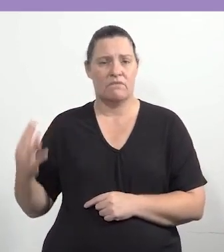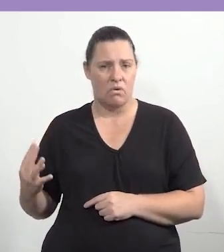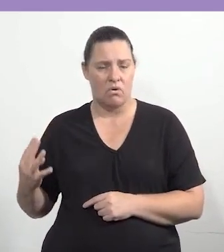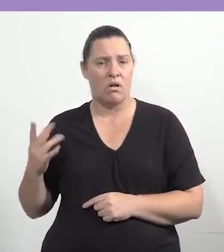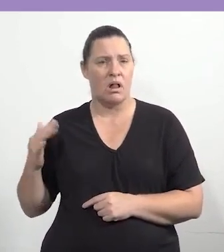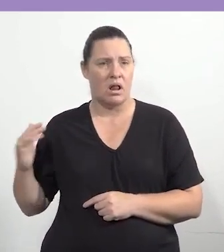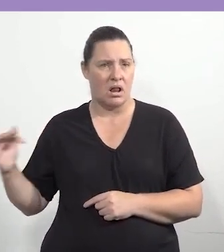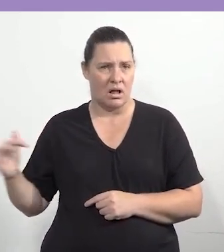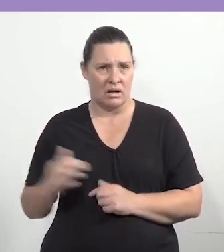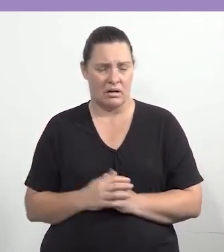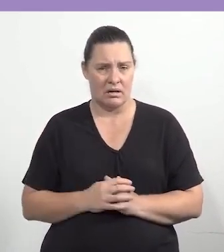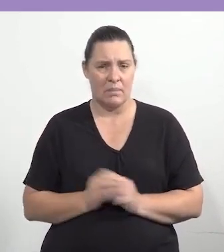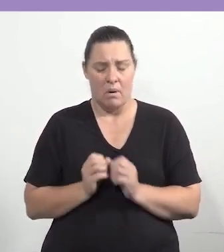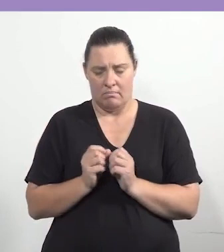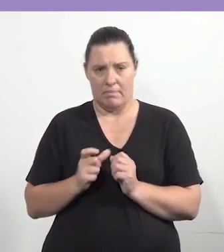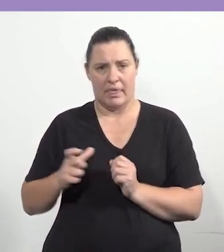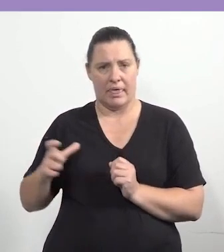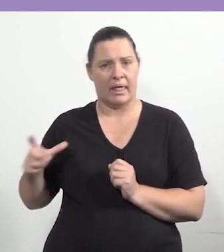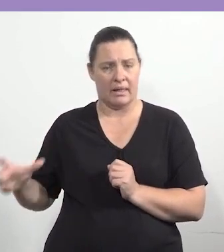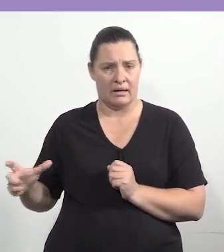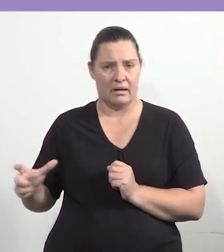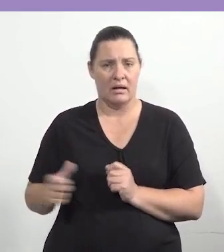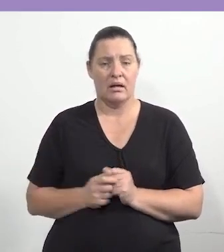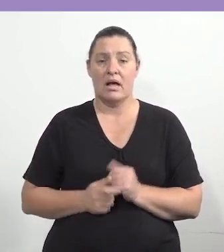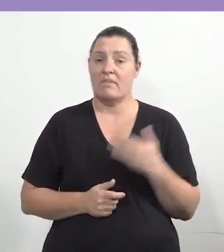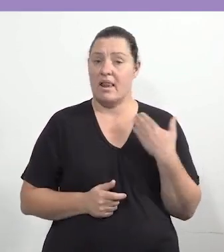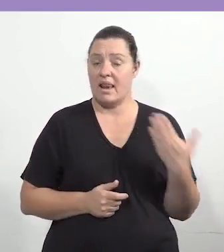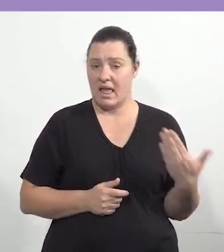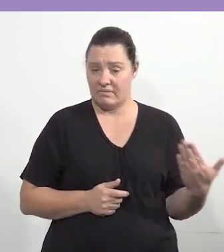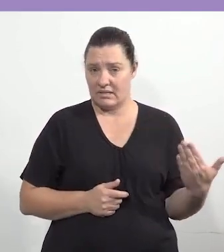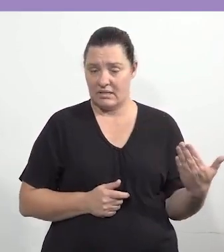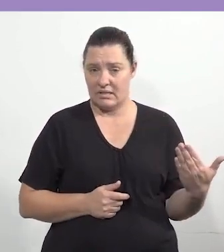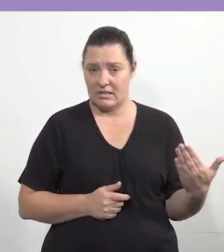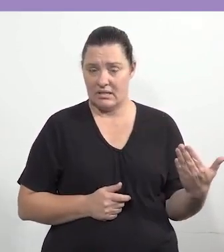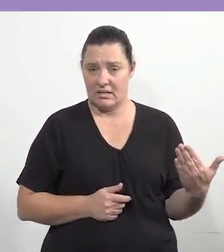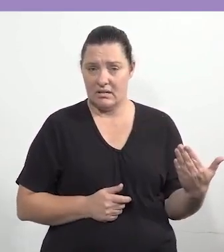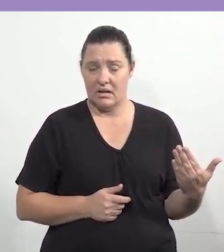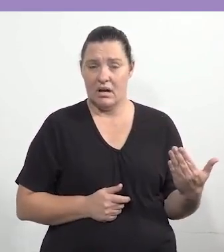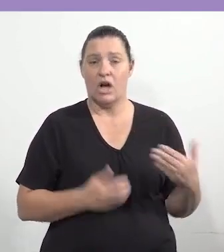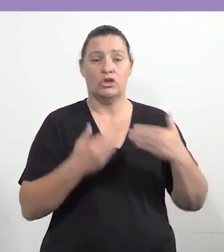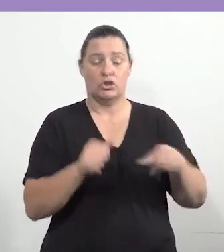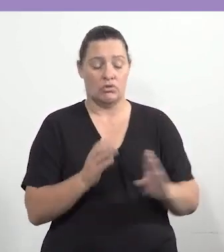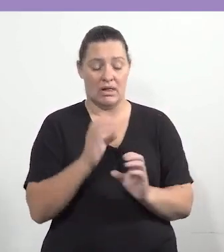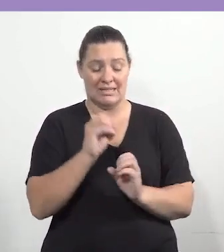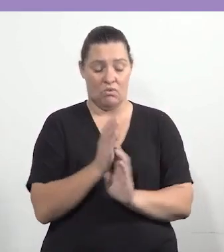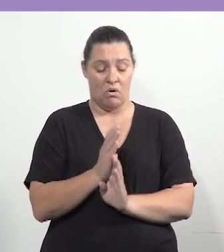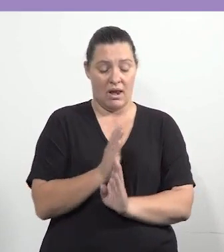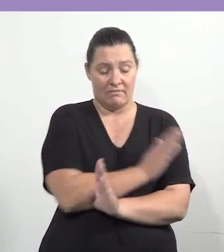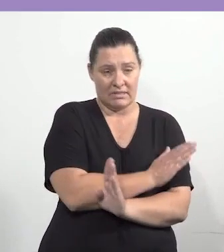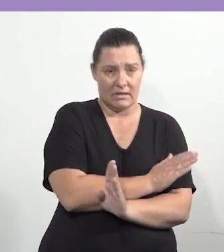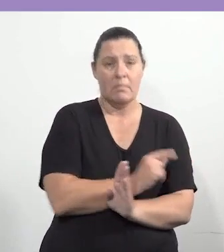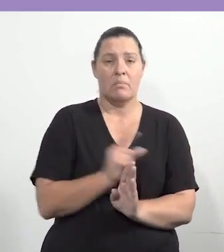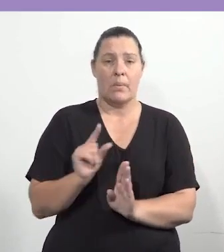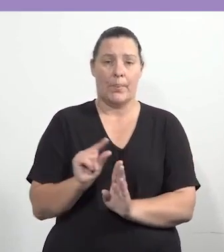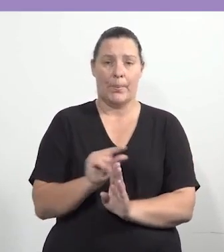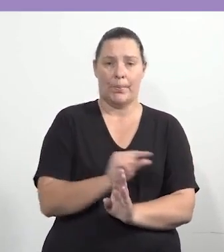we move like that. The numbers are becoming bigger. But when we look on the left-hand side of the neutral or of the 0, then the